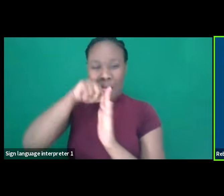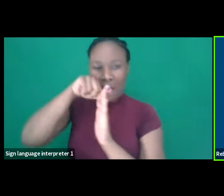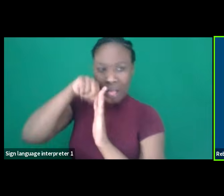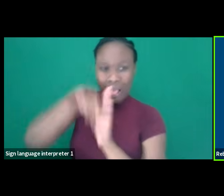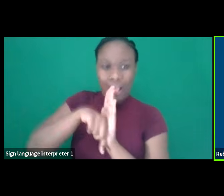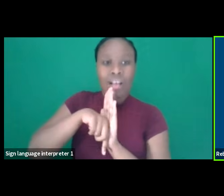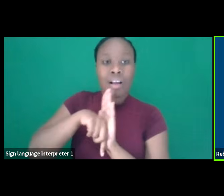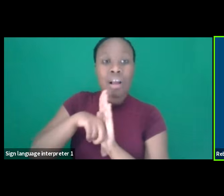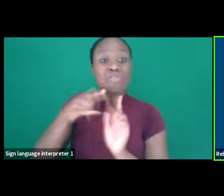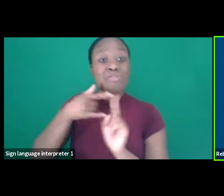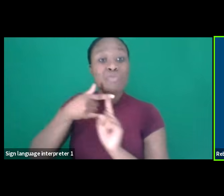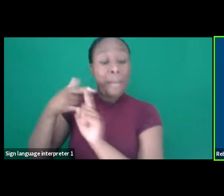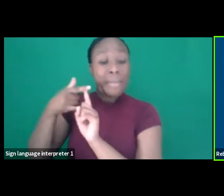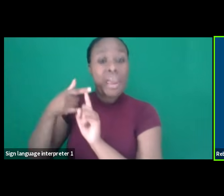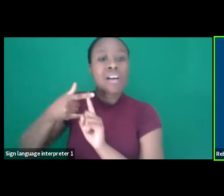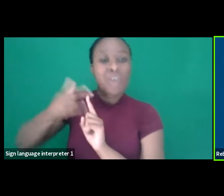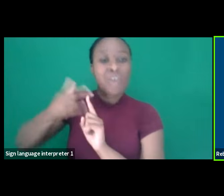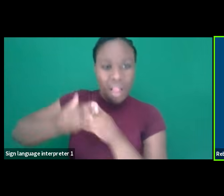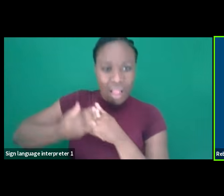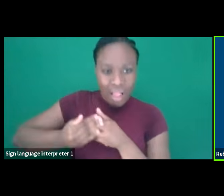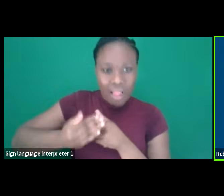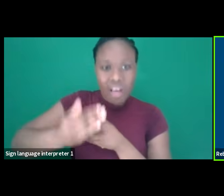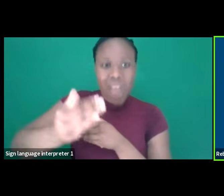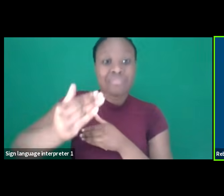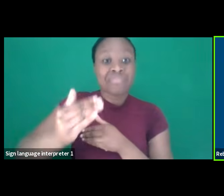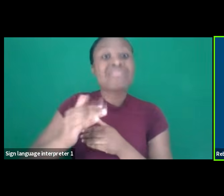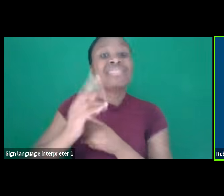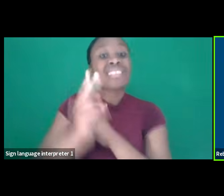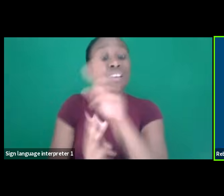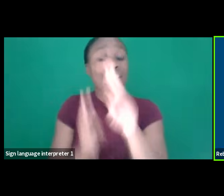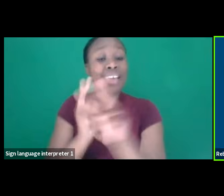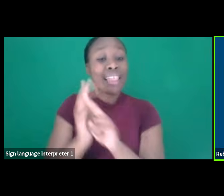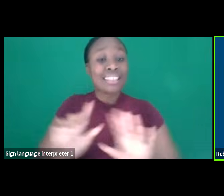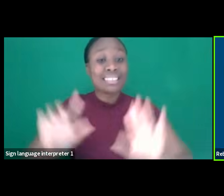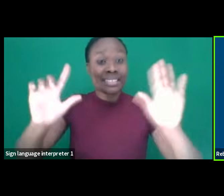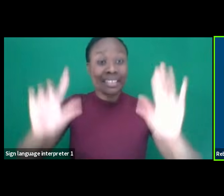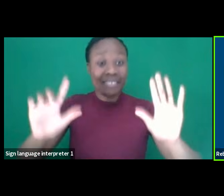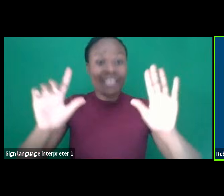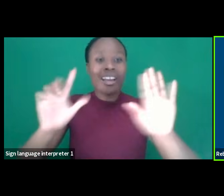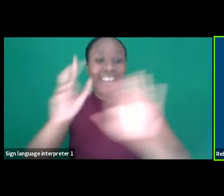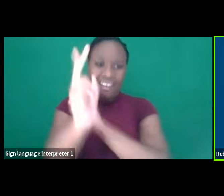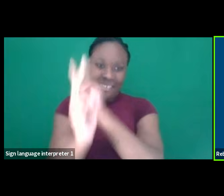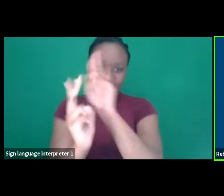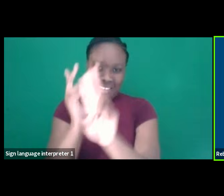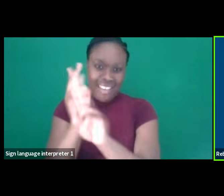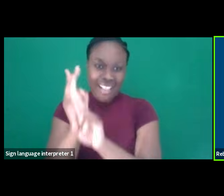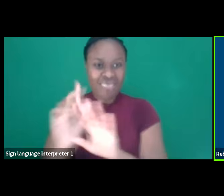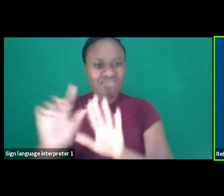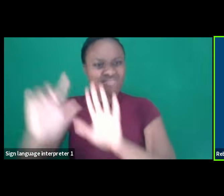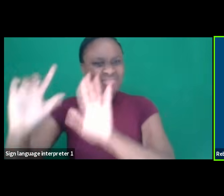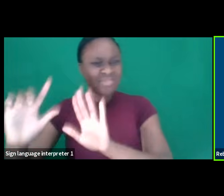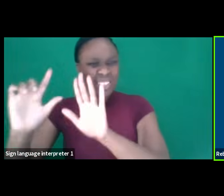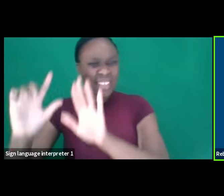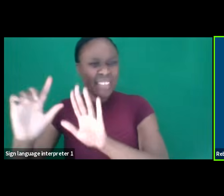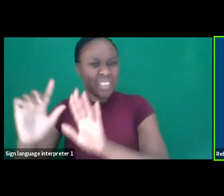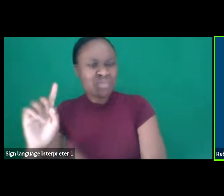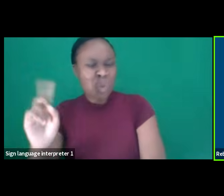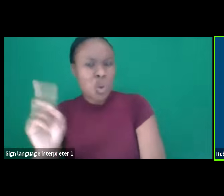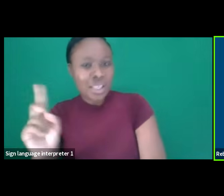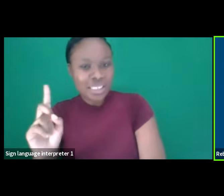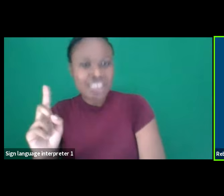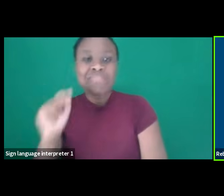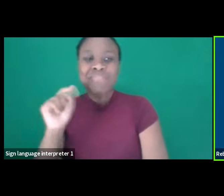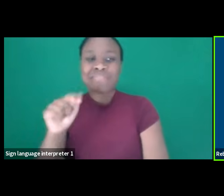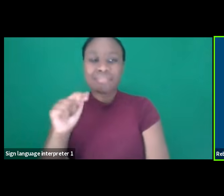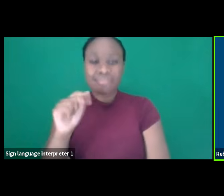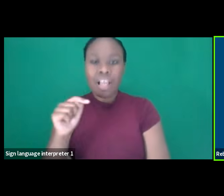webinars over time. So on the 7th, we're having another webinar, which will be on illicit trade and counterfeit procedures.